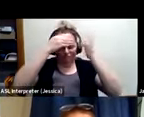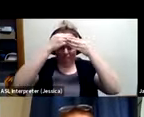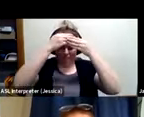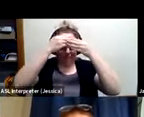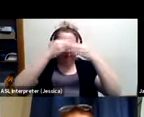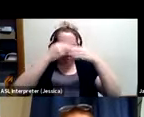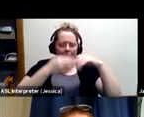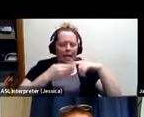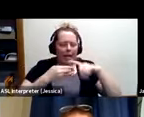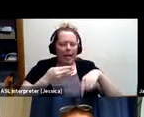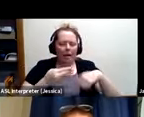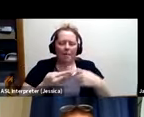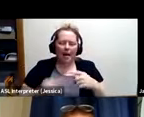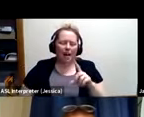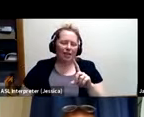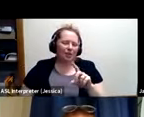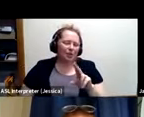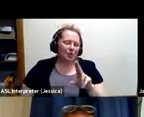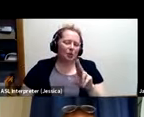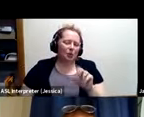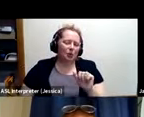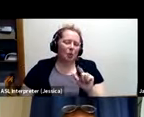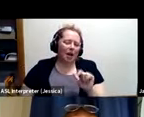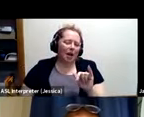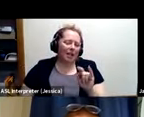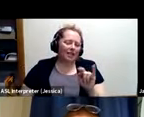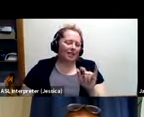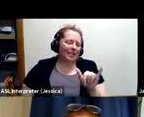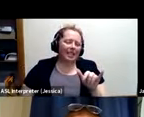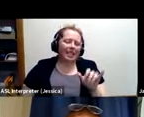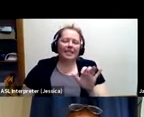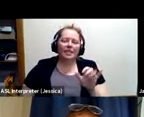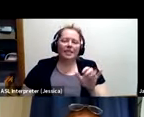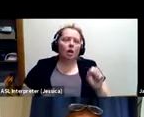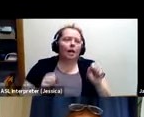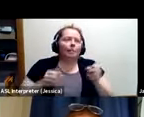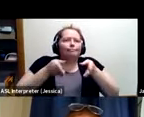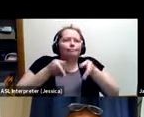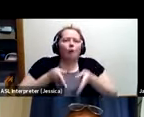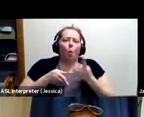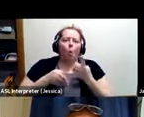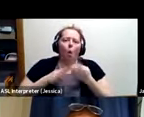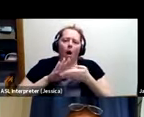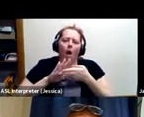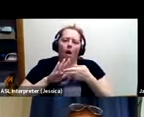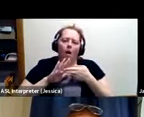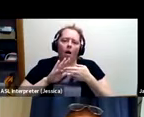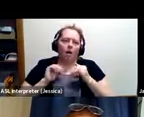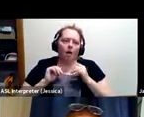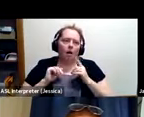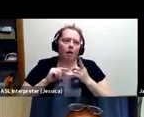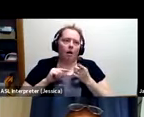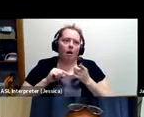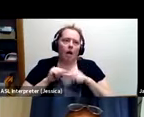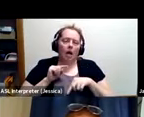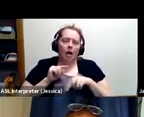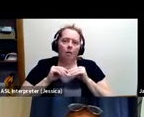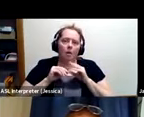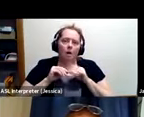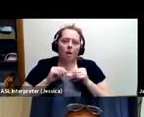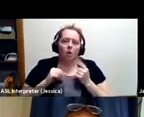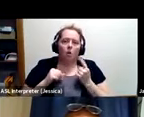any type of intersection you can think of that, you know, we could do one, but any more than one, then everyone freaks out. It's a city that doesn't love you until you